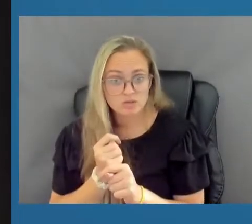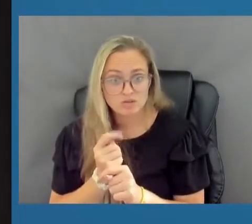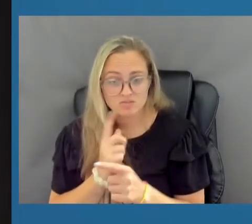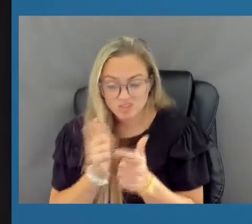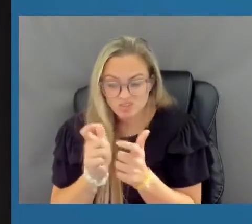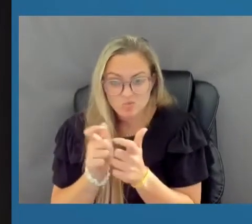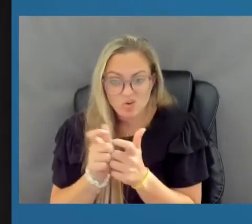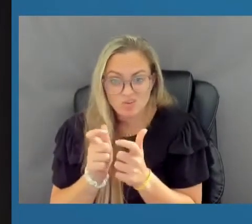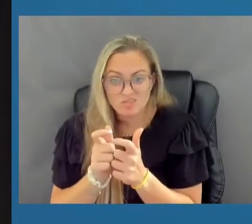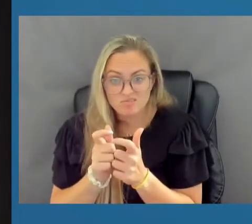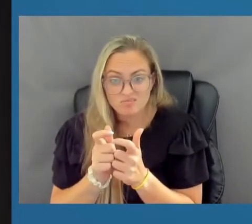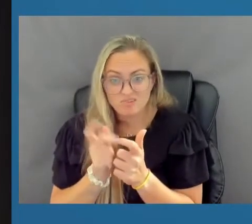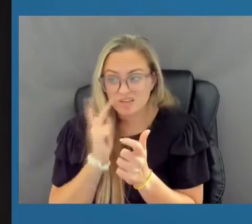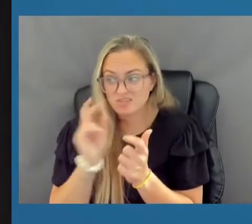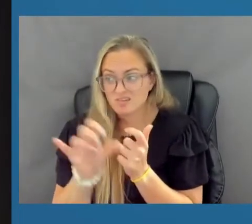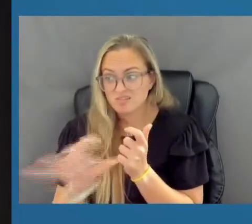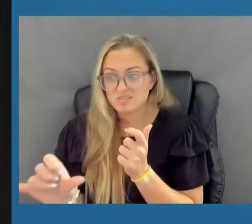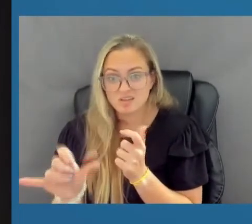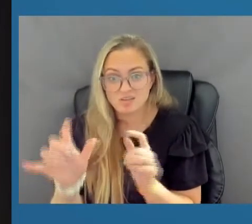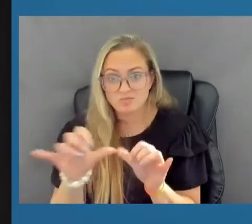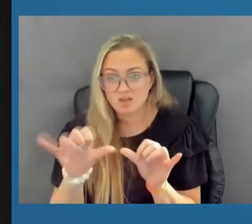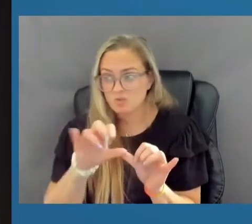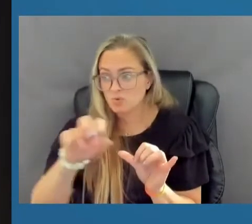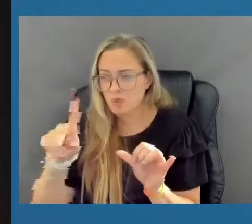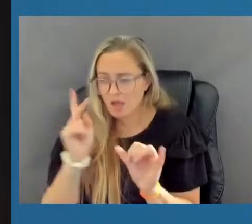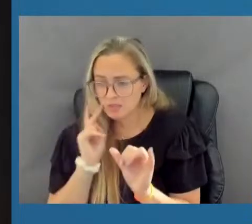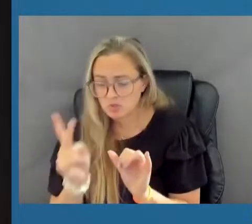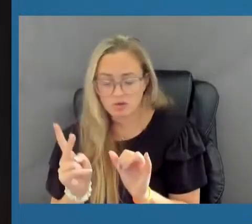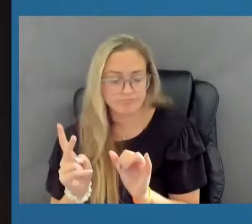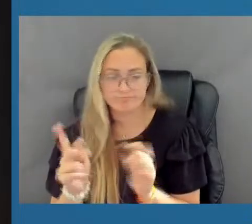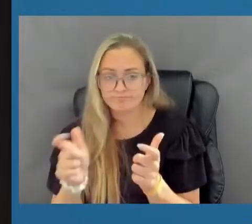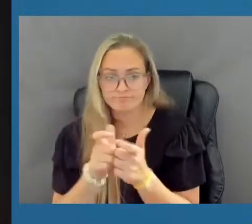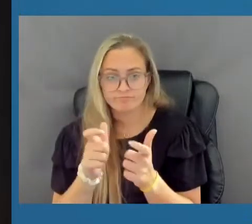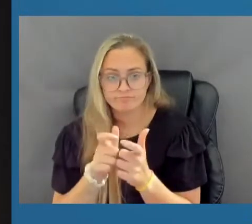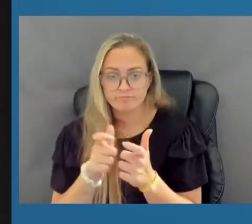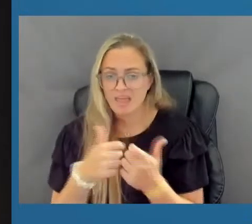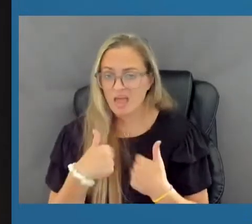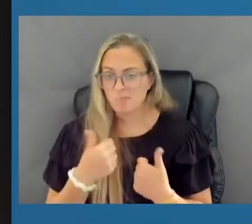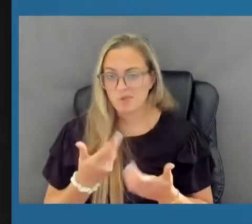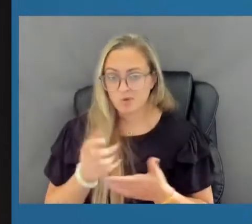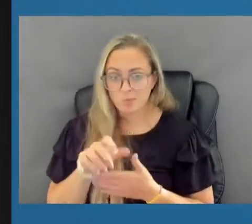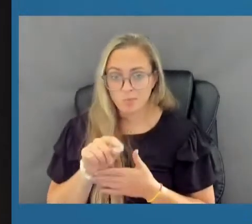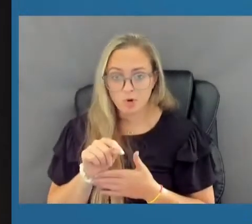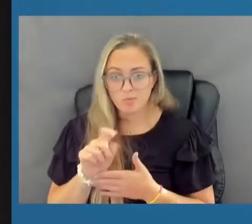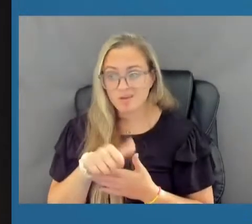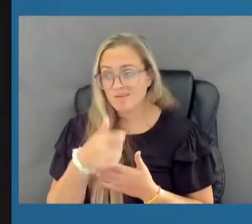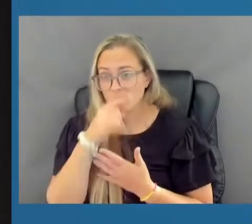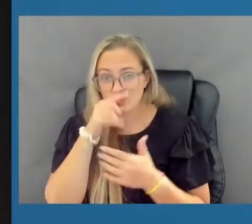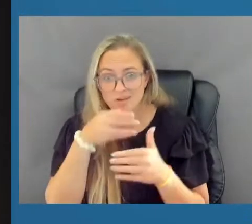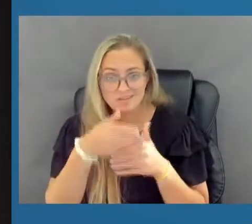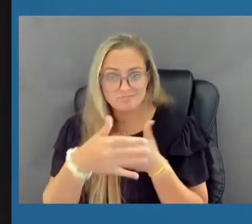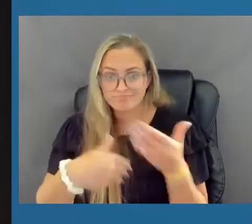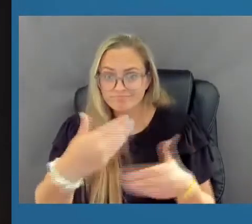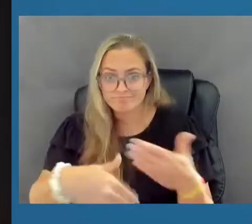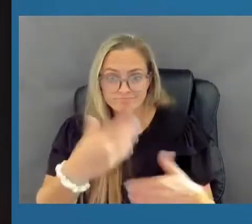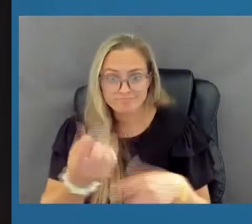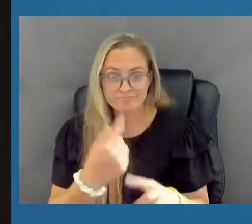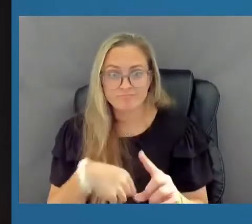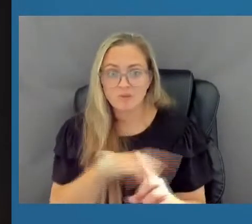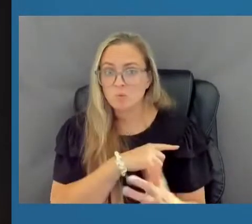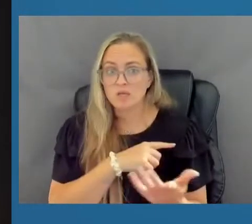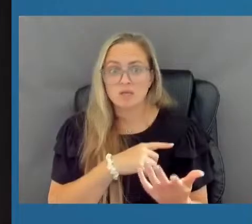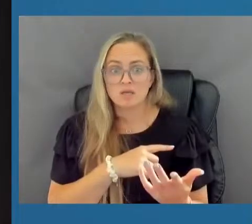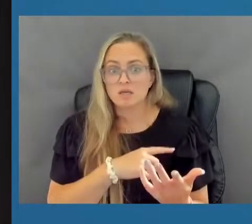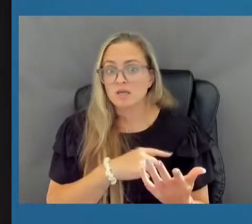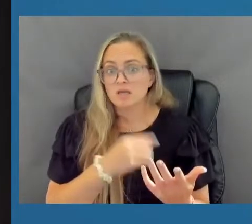saw the same size when I went back there. They had me in a little apartment and a whole bunch of other kids after us. And we ate those fried